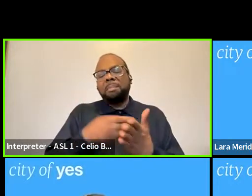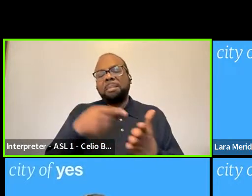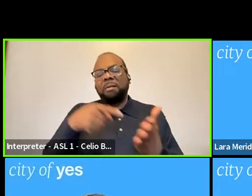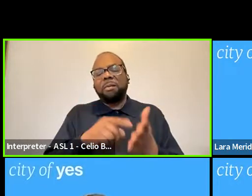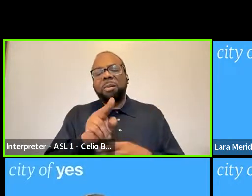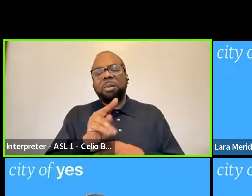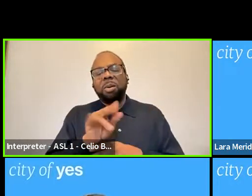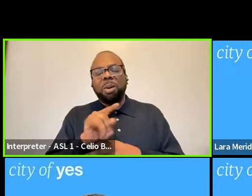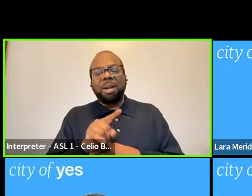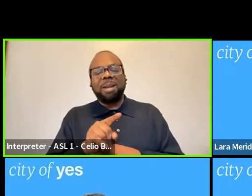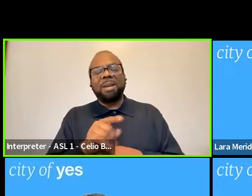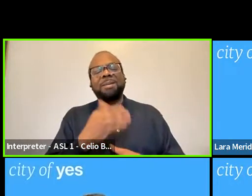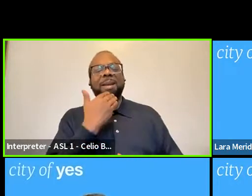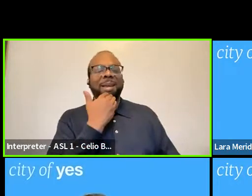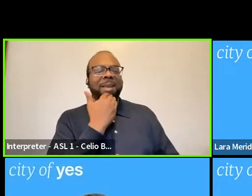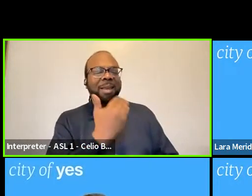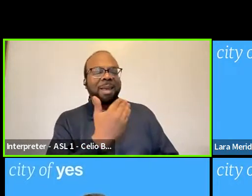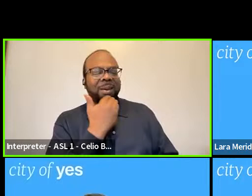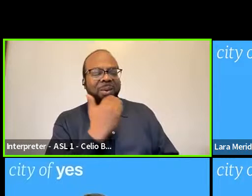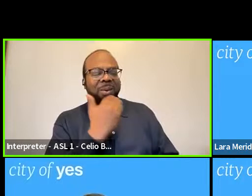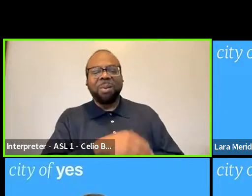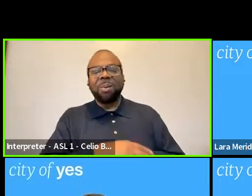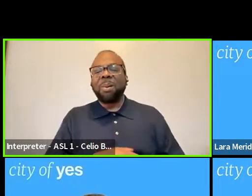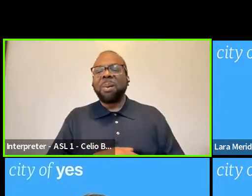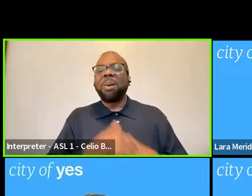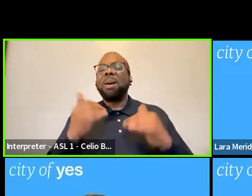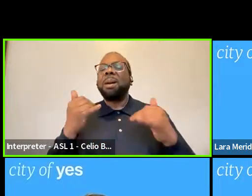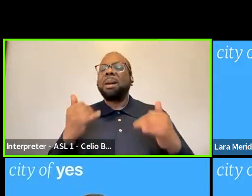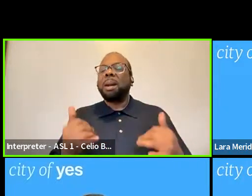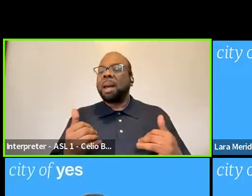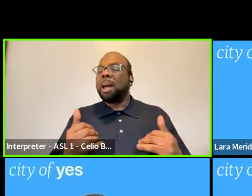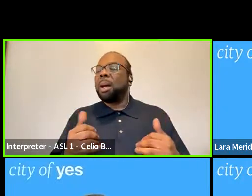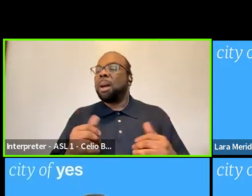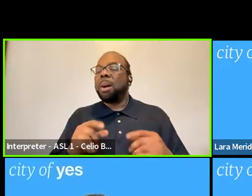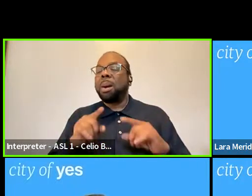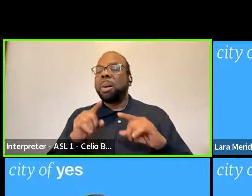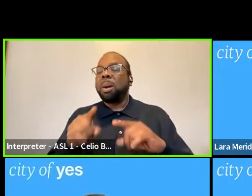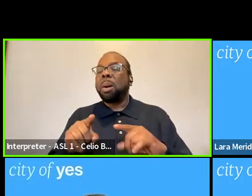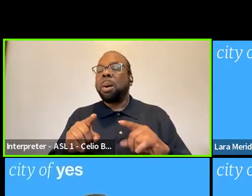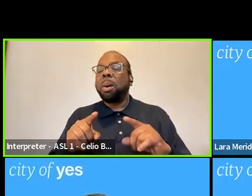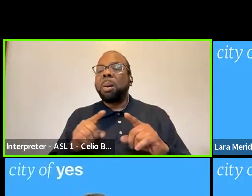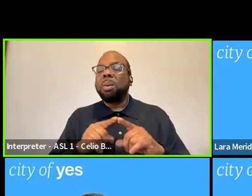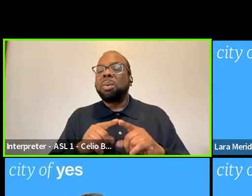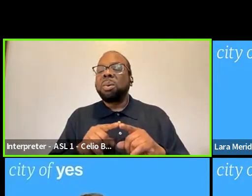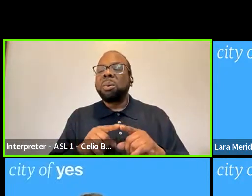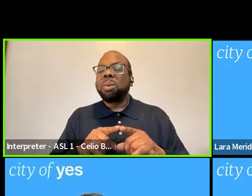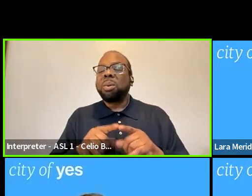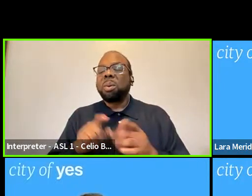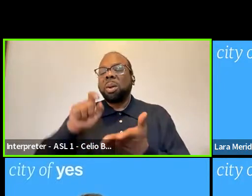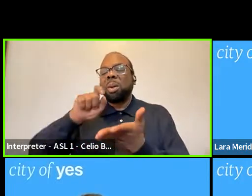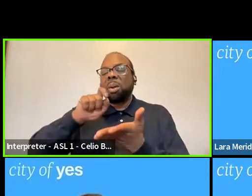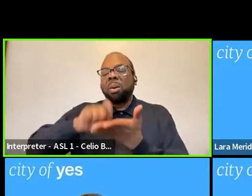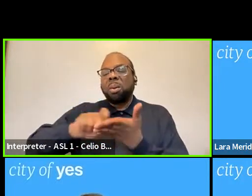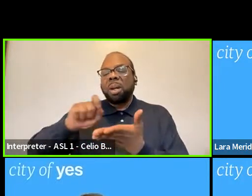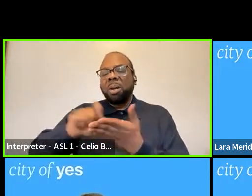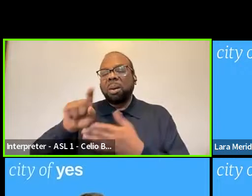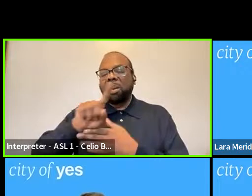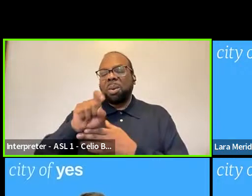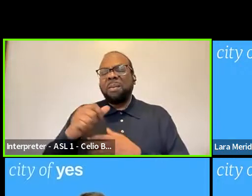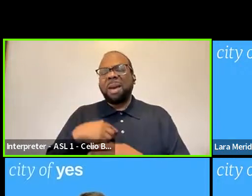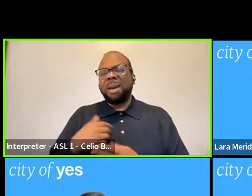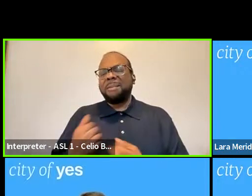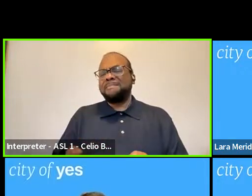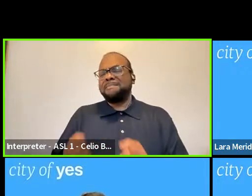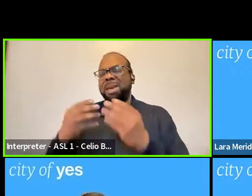Thank you. Why don't we go to some written questions? We have quite a few in the chat.